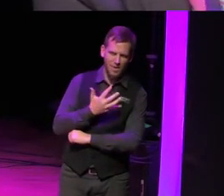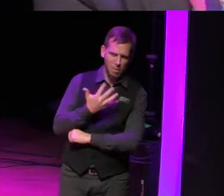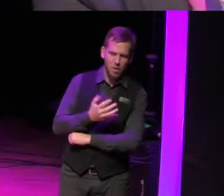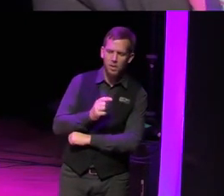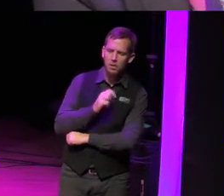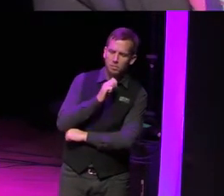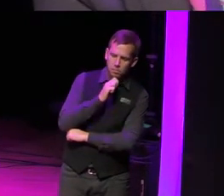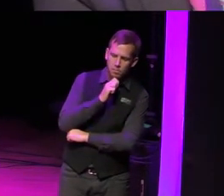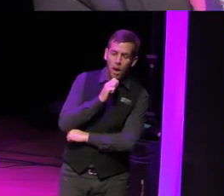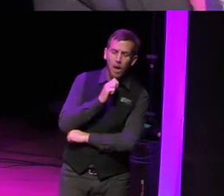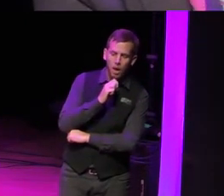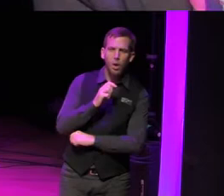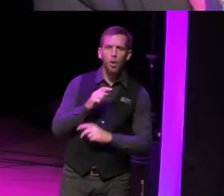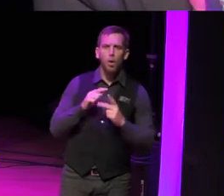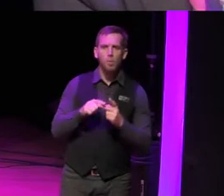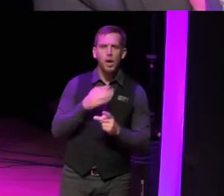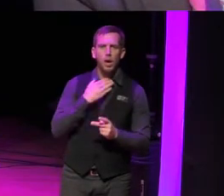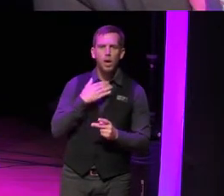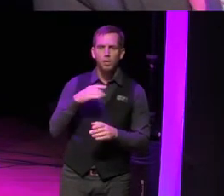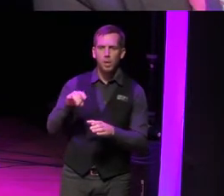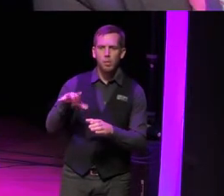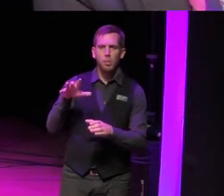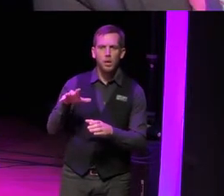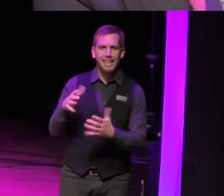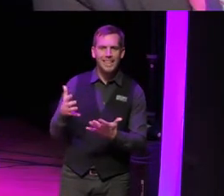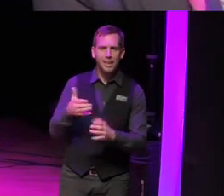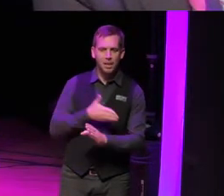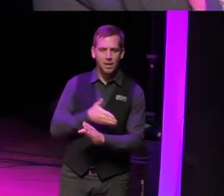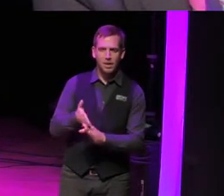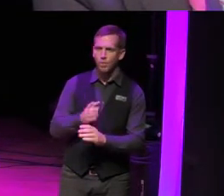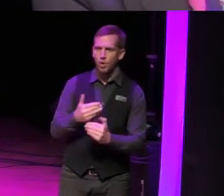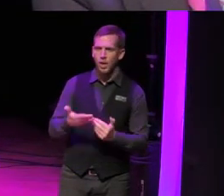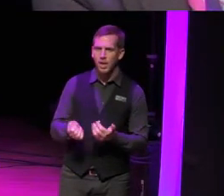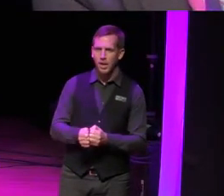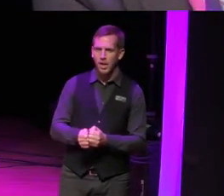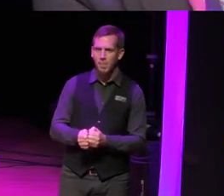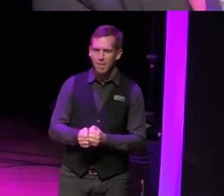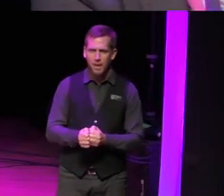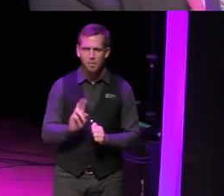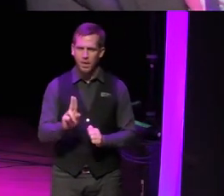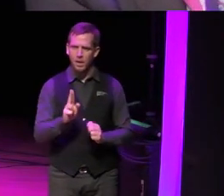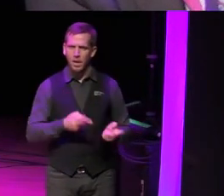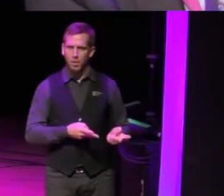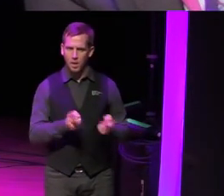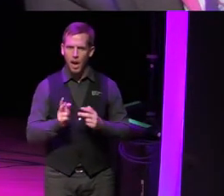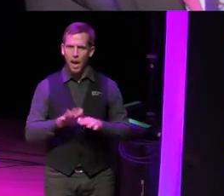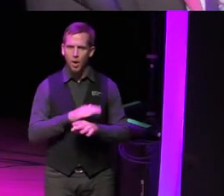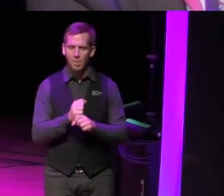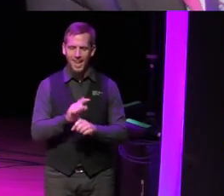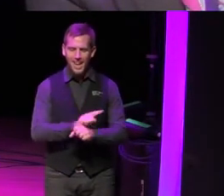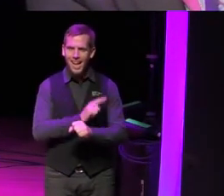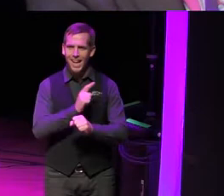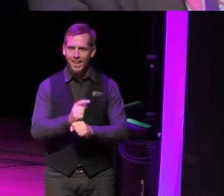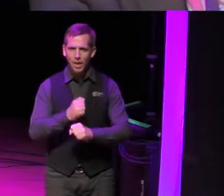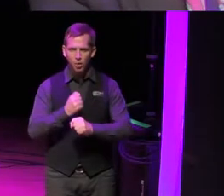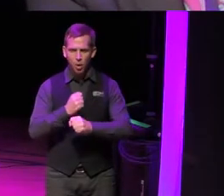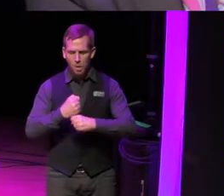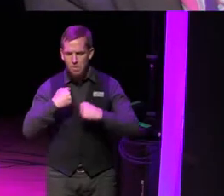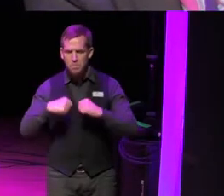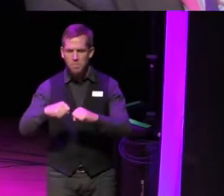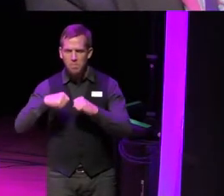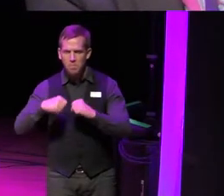5 years and then to then do something. Whereas democracy is a constant engagement between